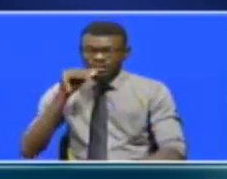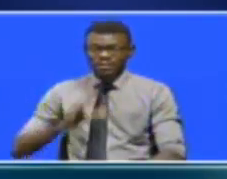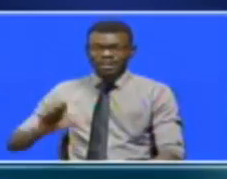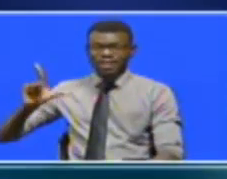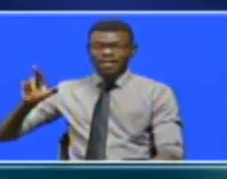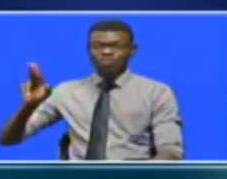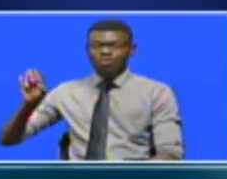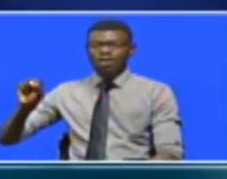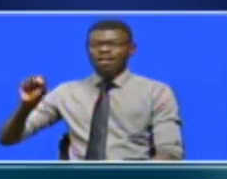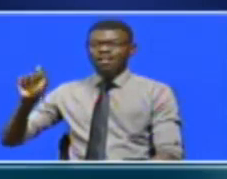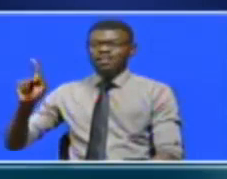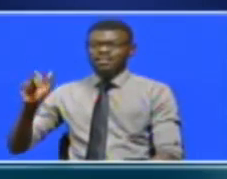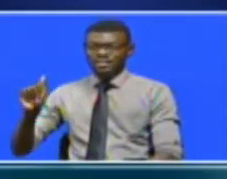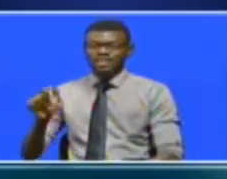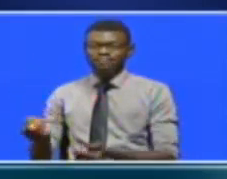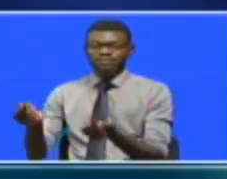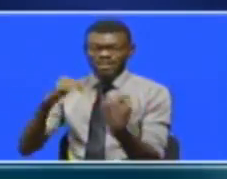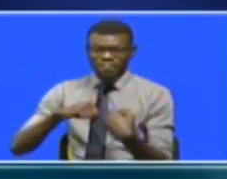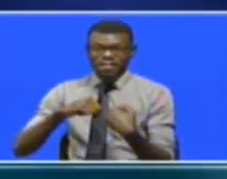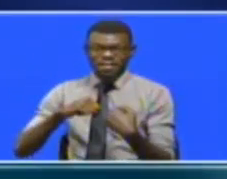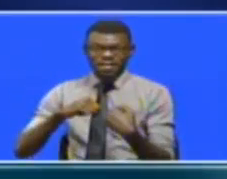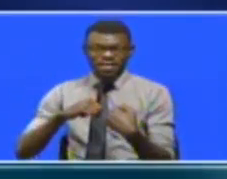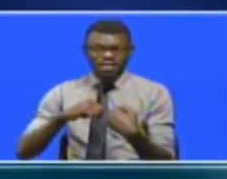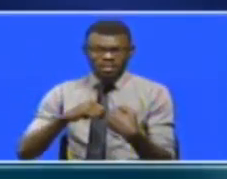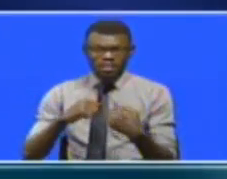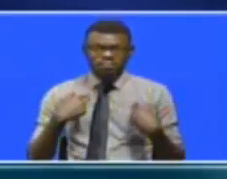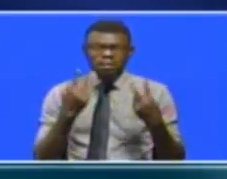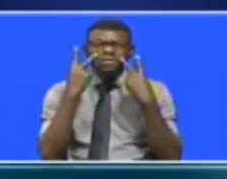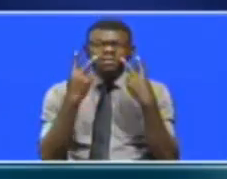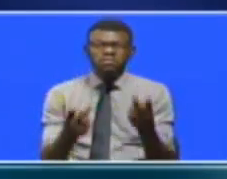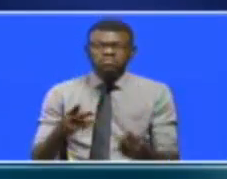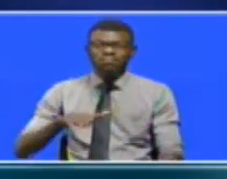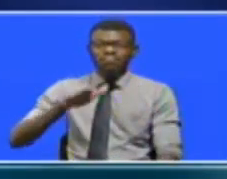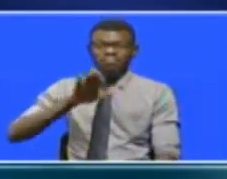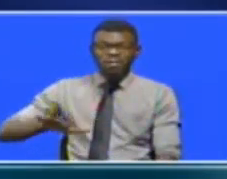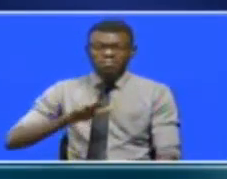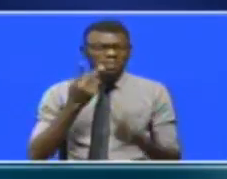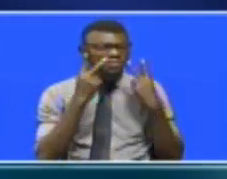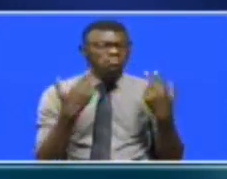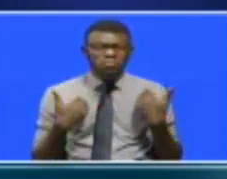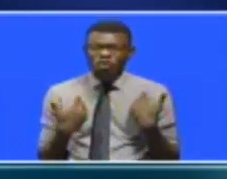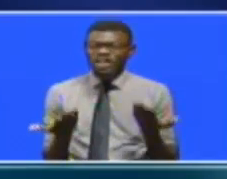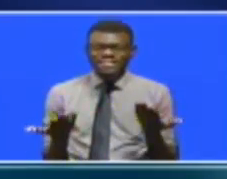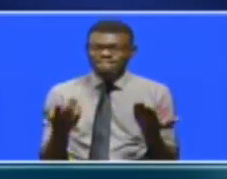Kindiki. So Mr. Speaker, and I can see the mood in the House is changing,